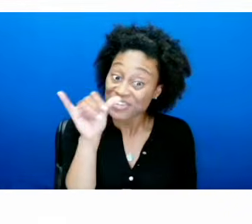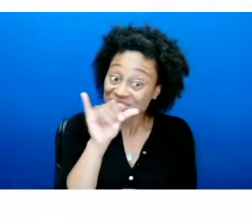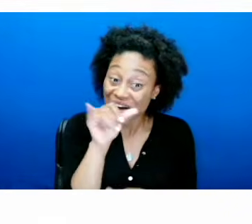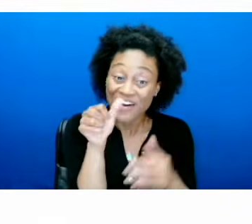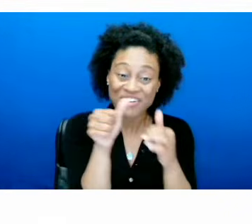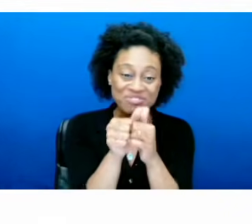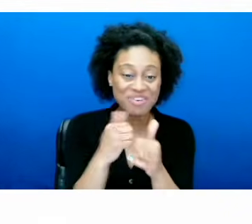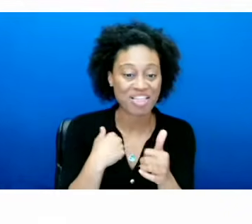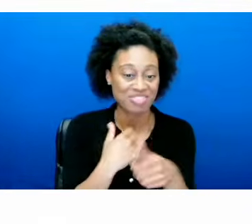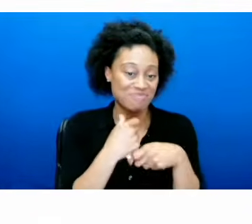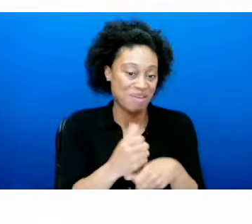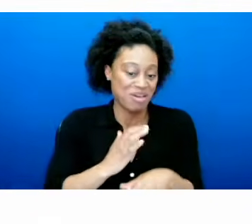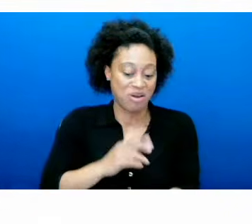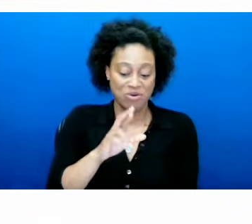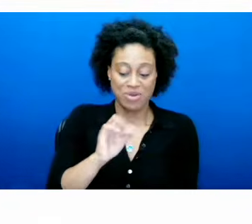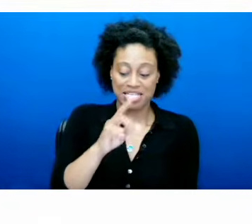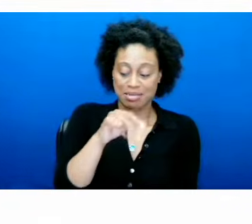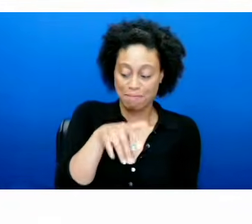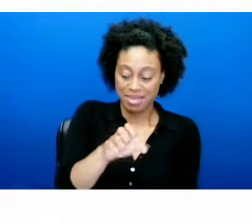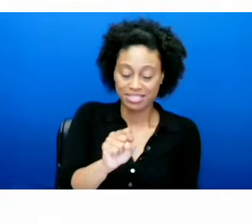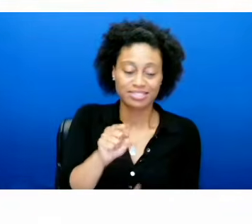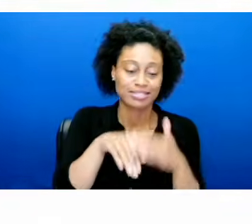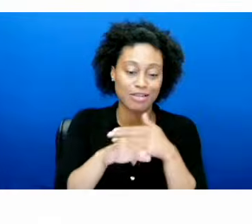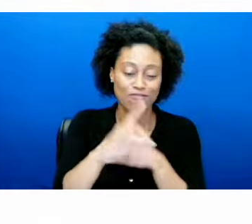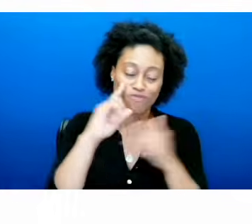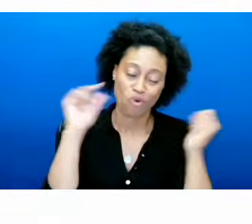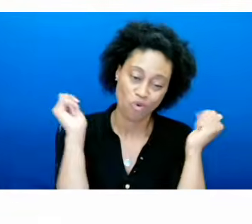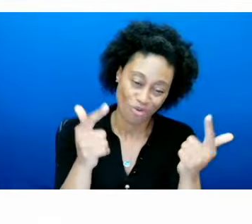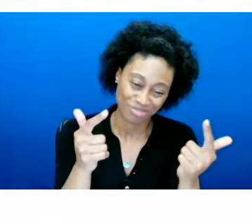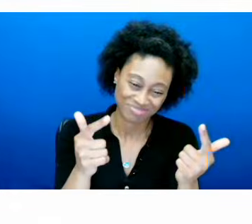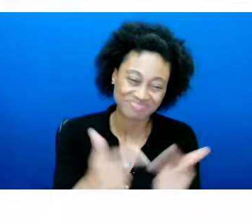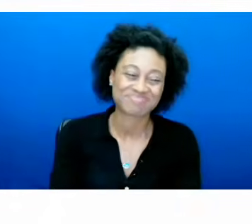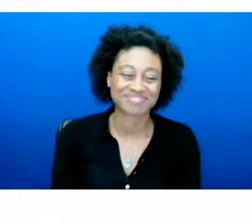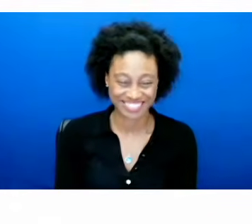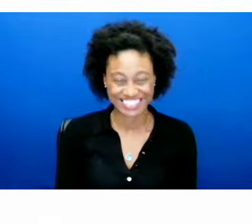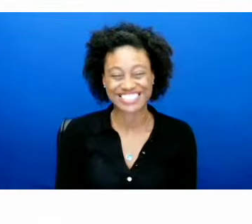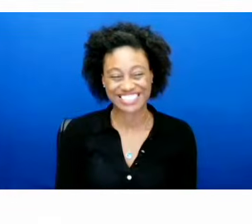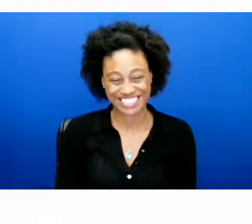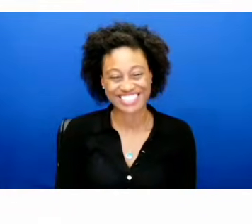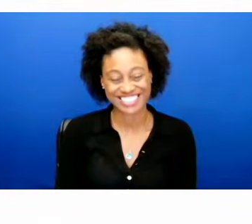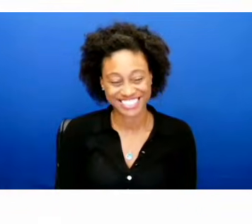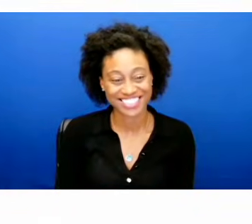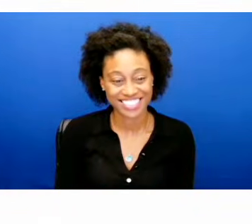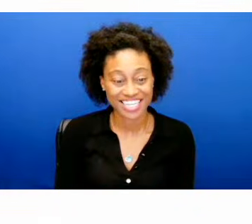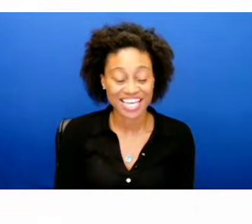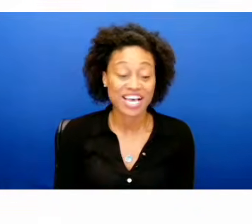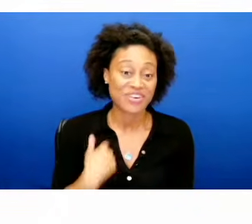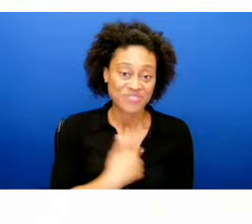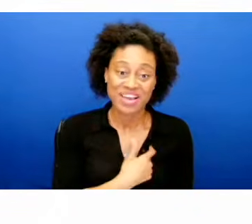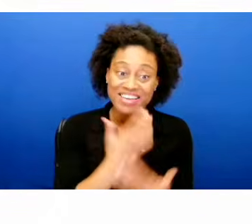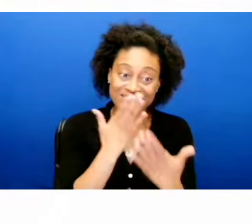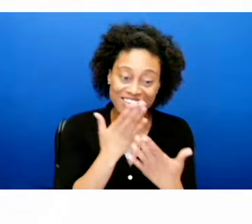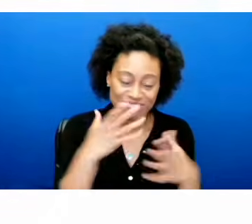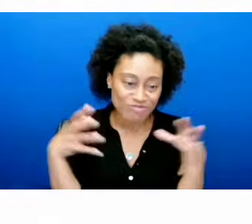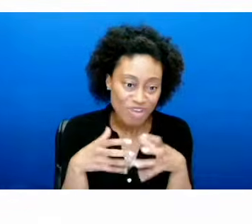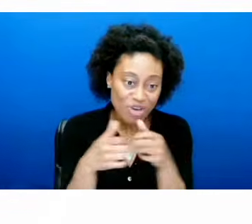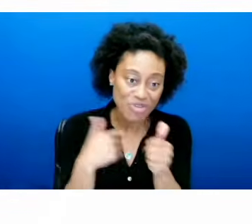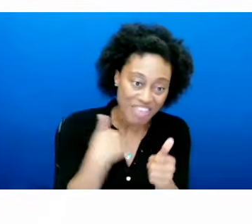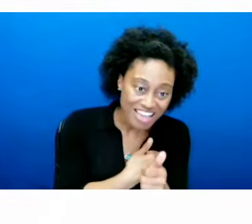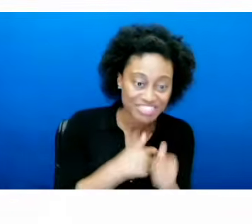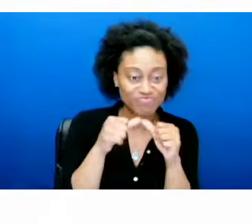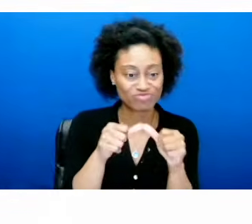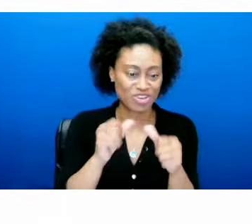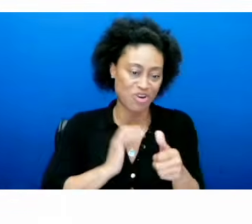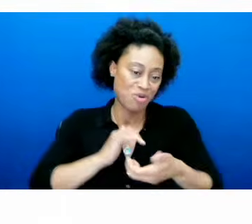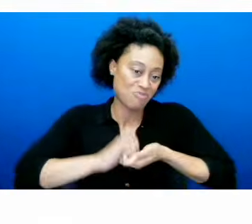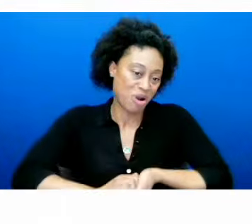our recipes accessible to all. Yes, yes. We are so thankful to have them with us and to continue our